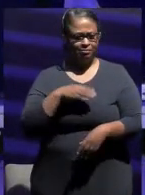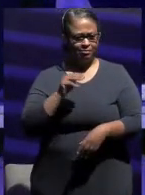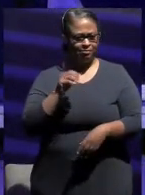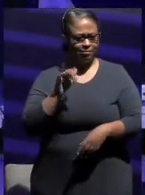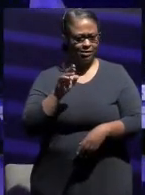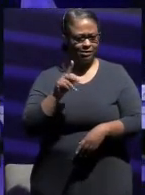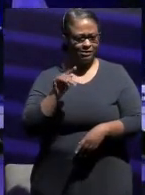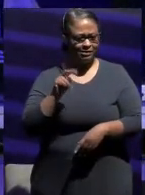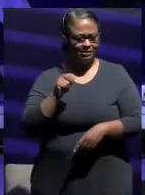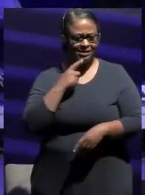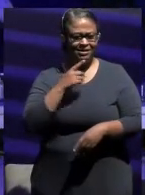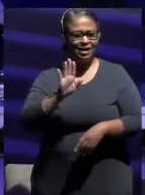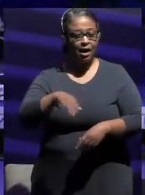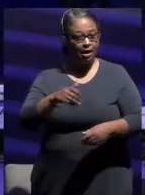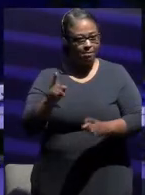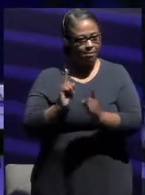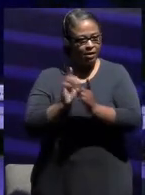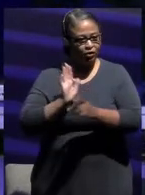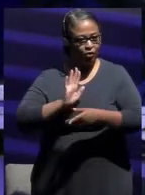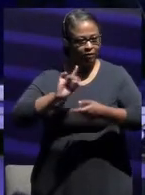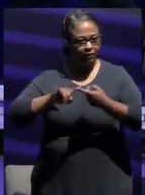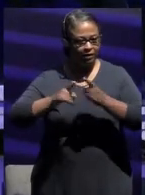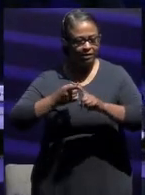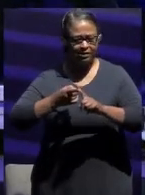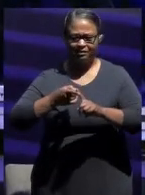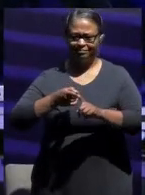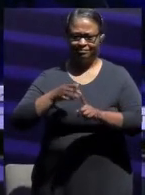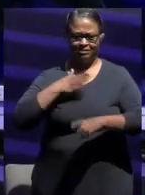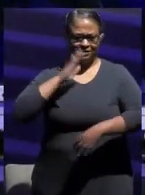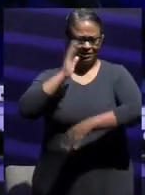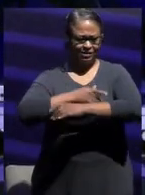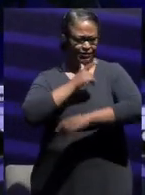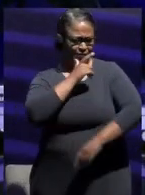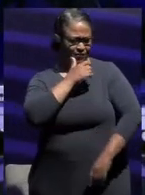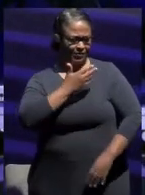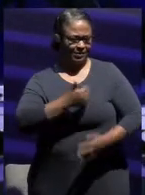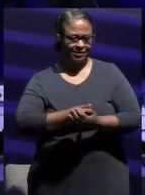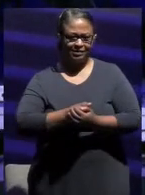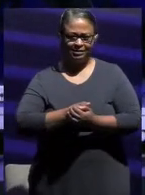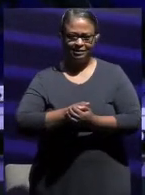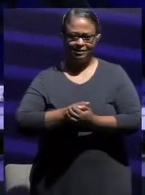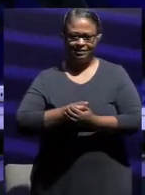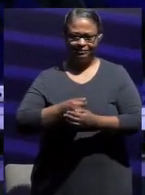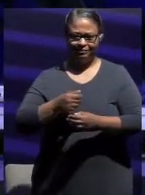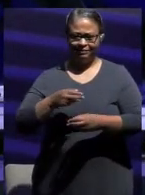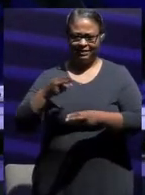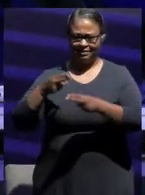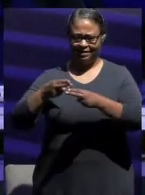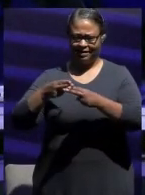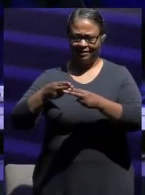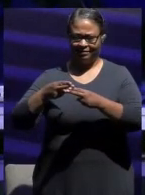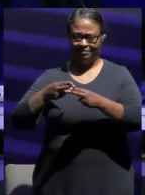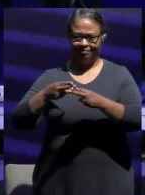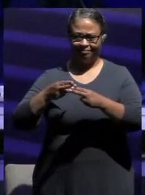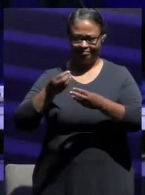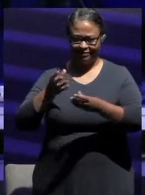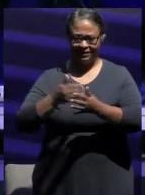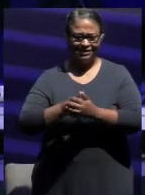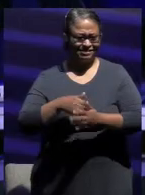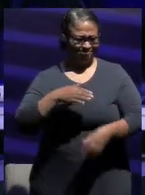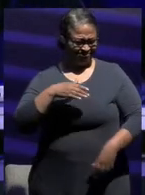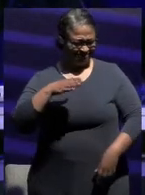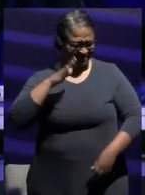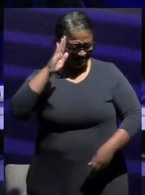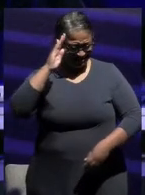hey, man, I met one of your friends. He said, who? And I said, you know, so he goes, I never heard of that name before in my life. And